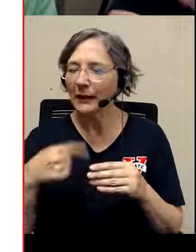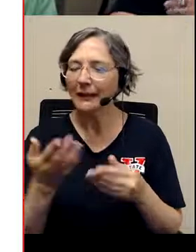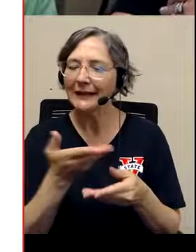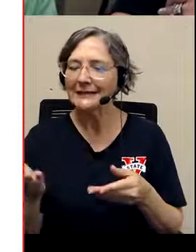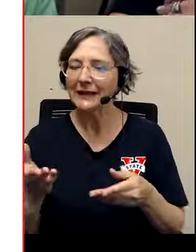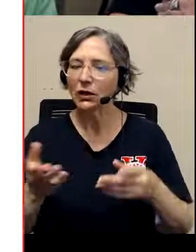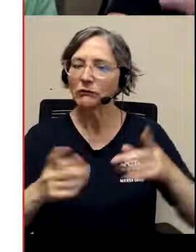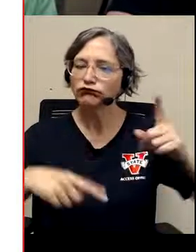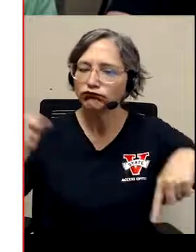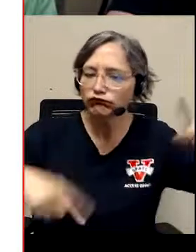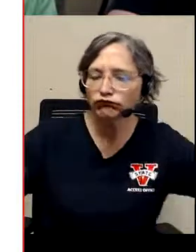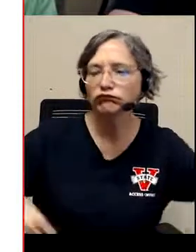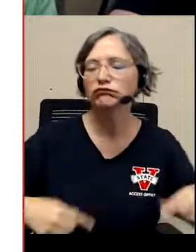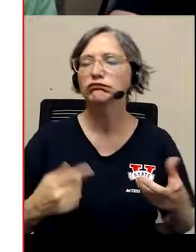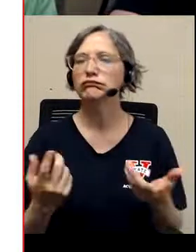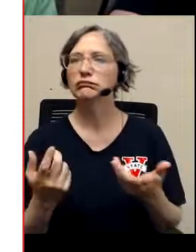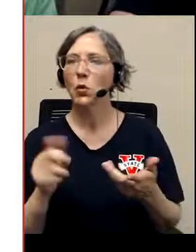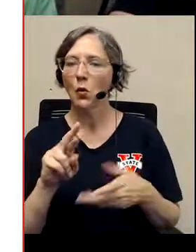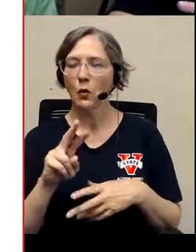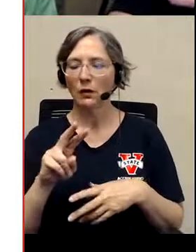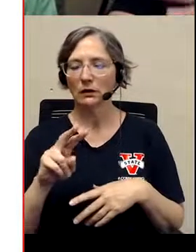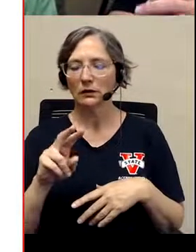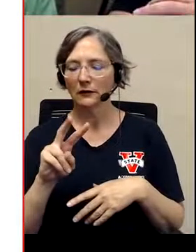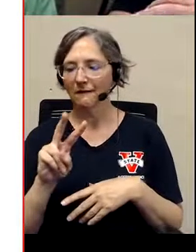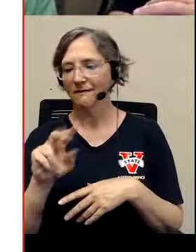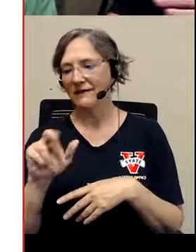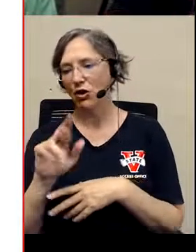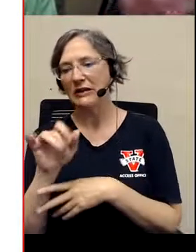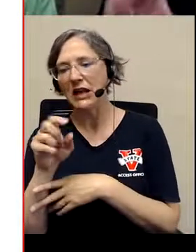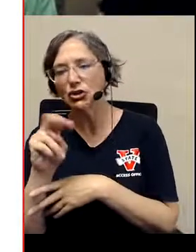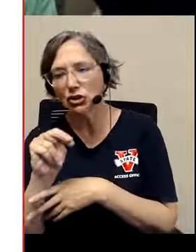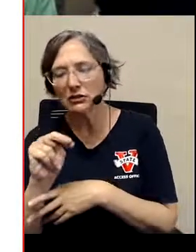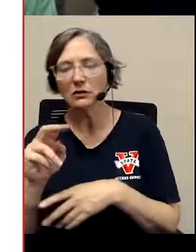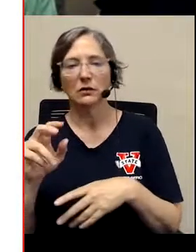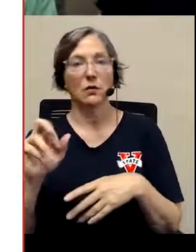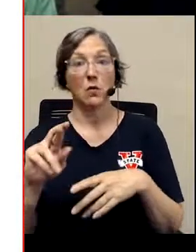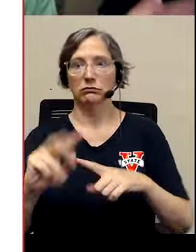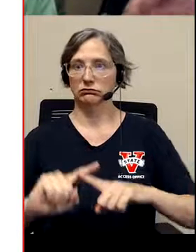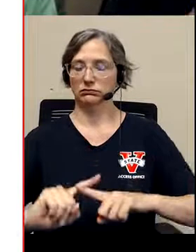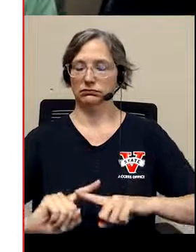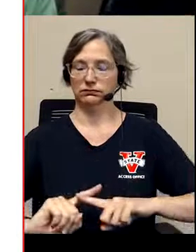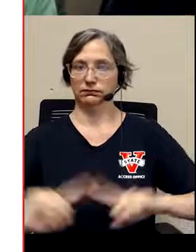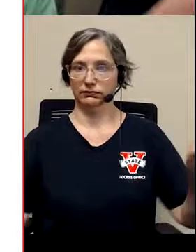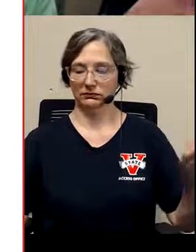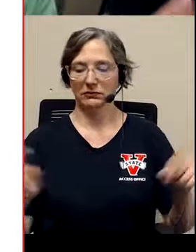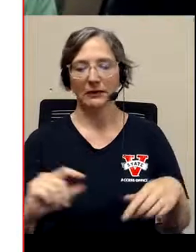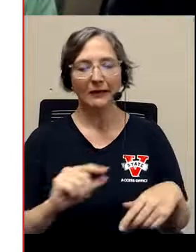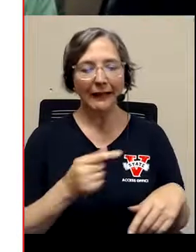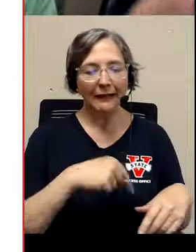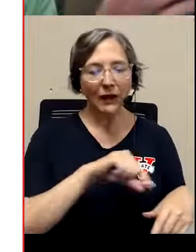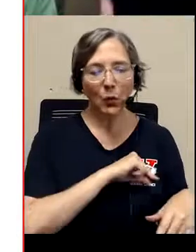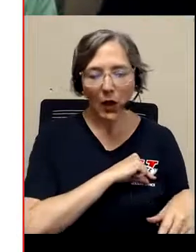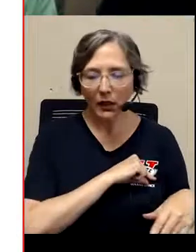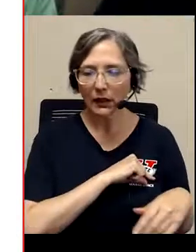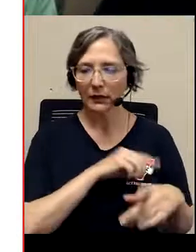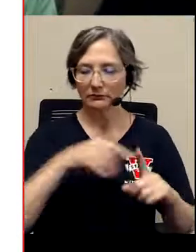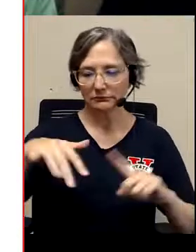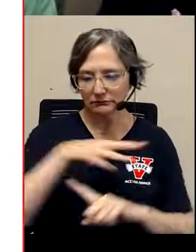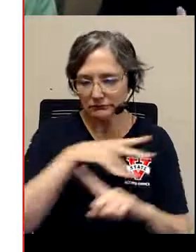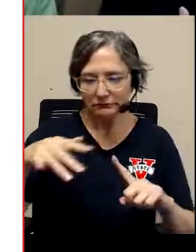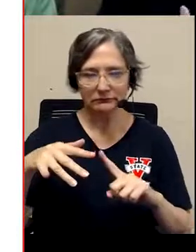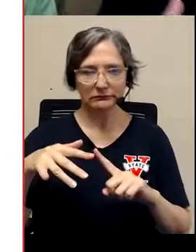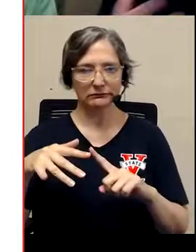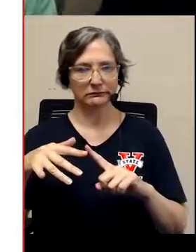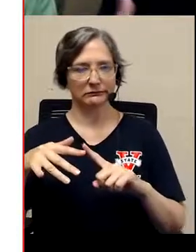there's a variation, or that there is a really big difference in whether it's the quality, the condition, the state of